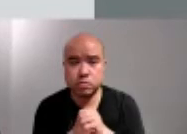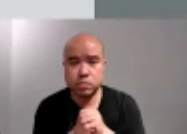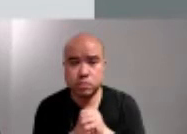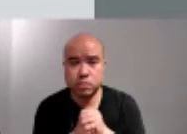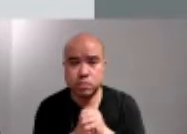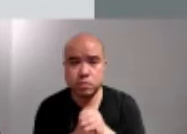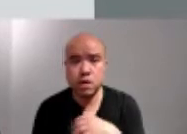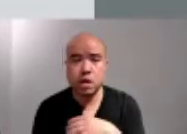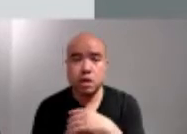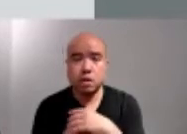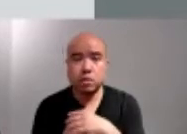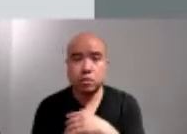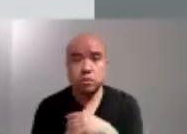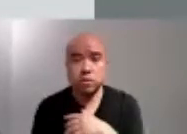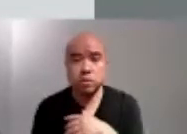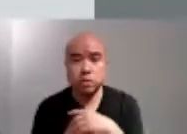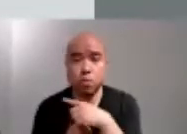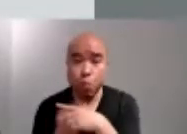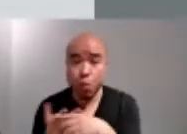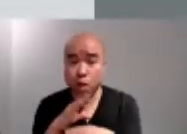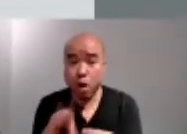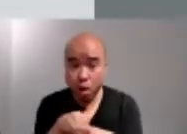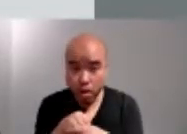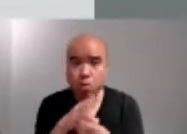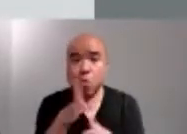program, we're gonna make more